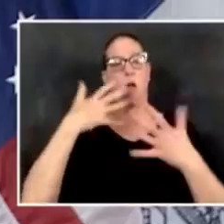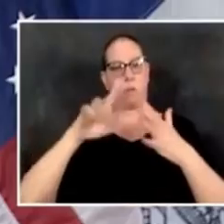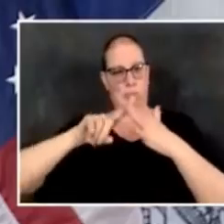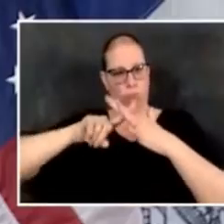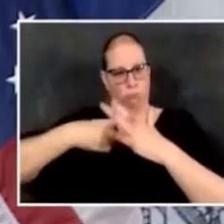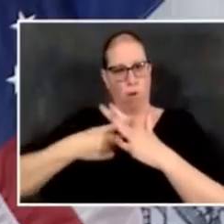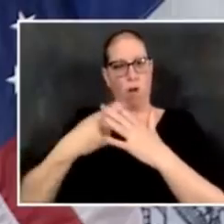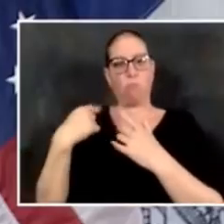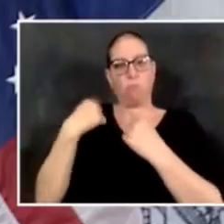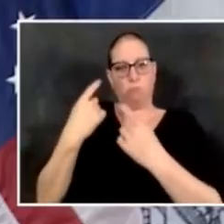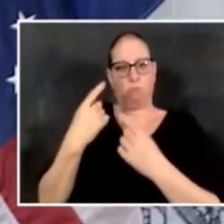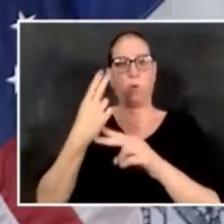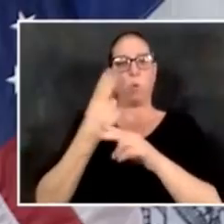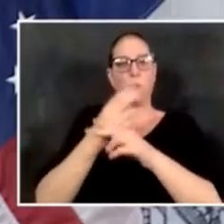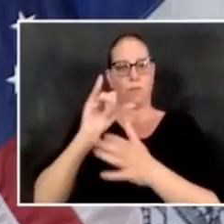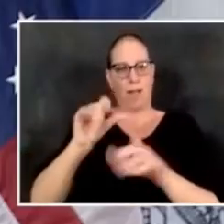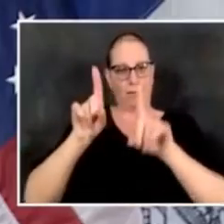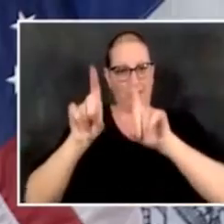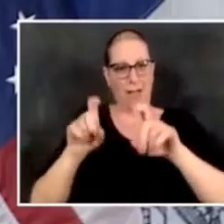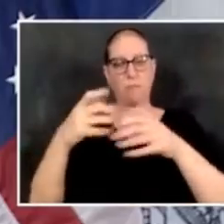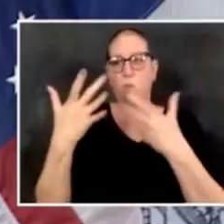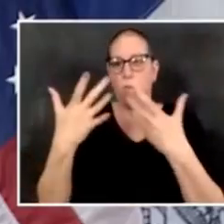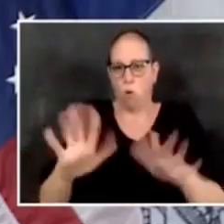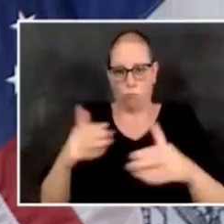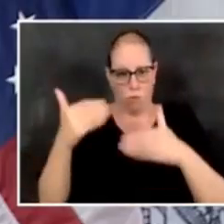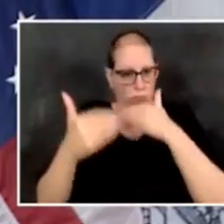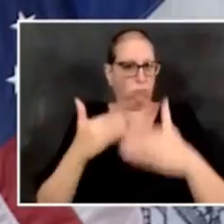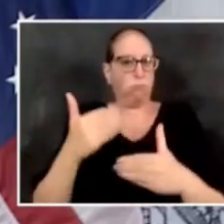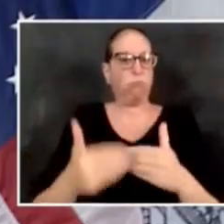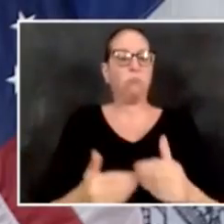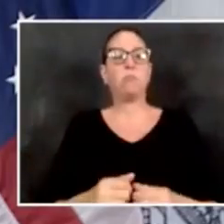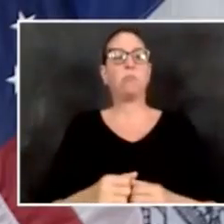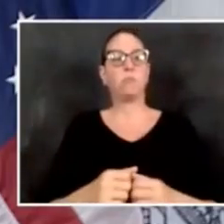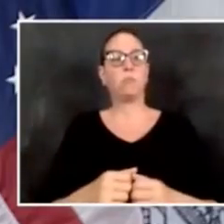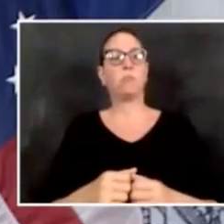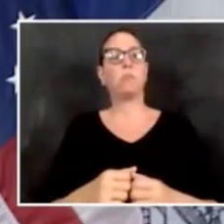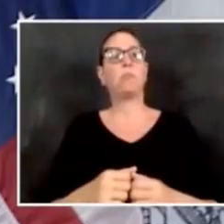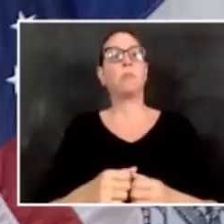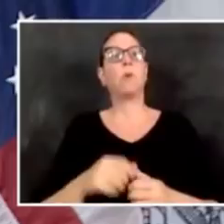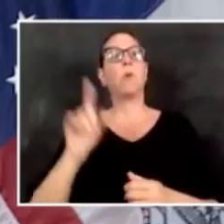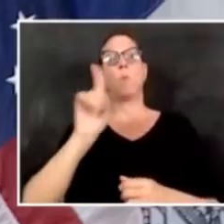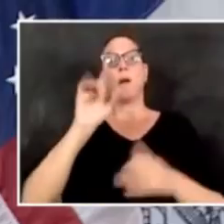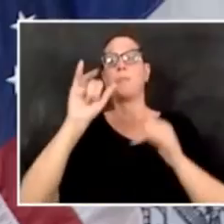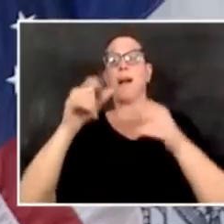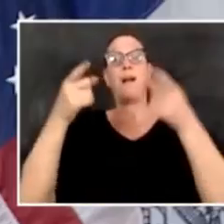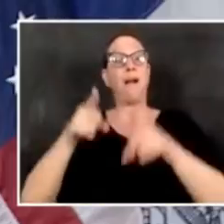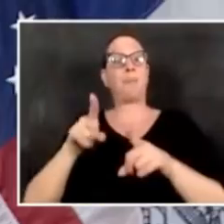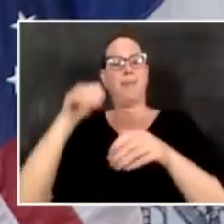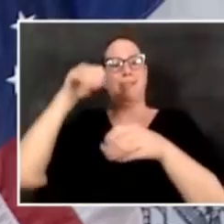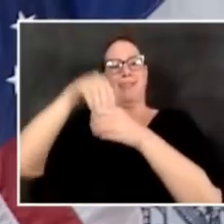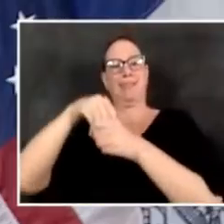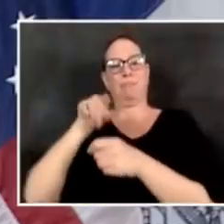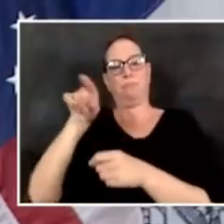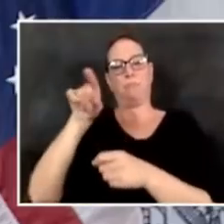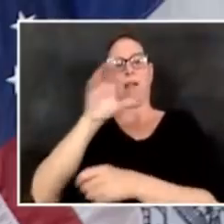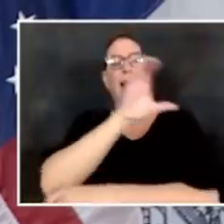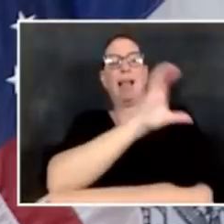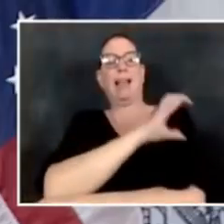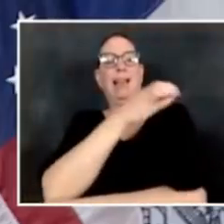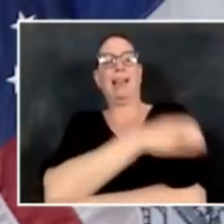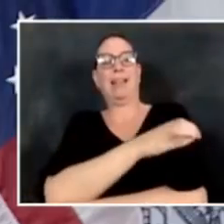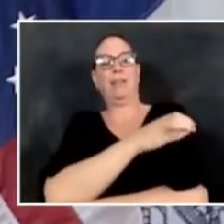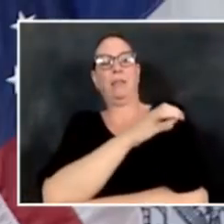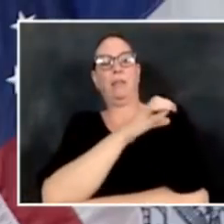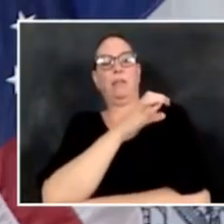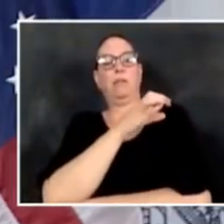clinics. There is some lab capacity to go with it, but we need more and more lab capacity to go with it. We need more and more lab capacity in